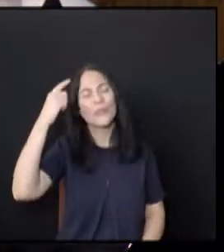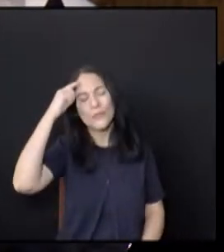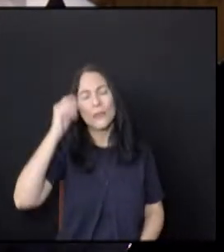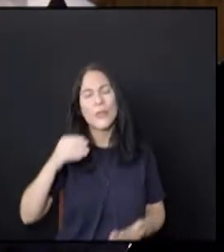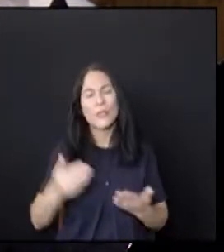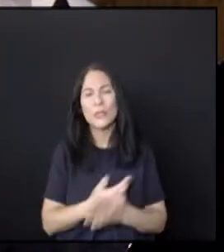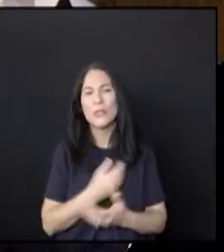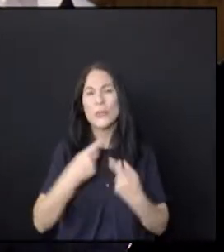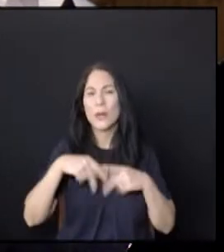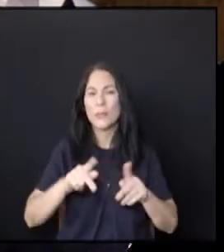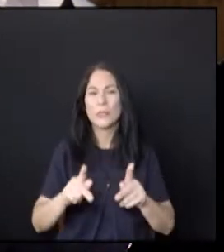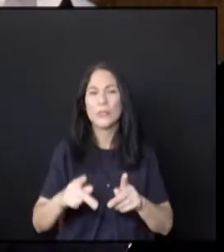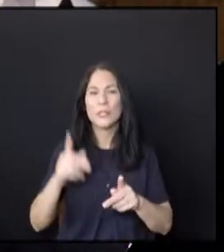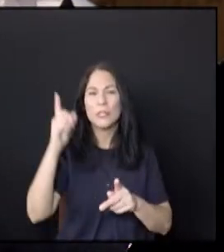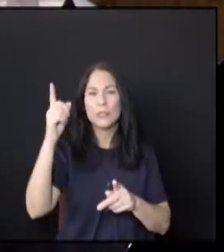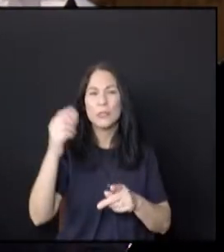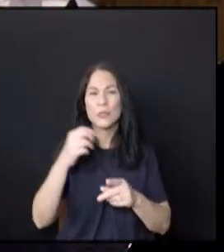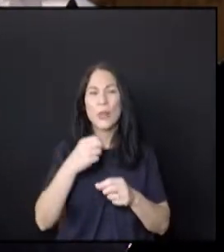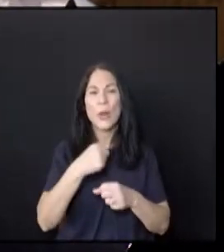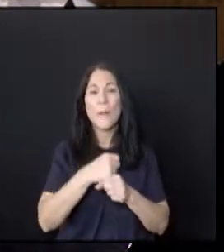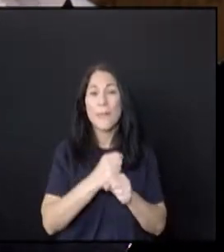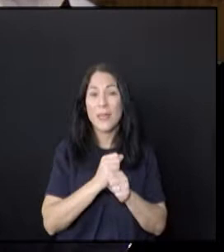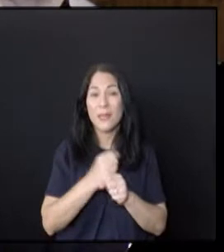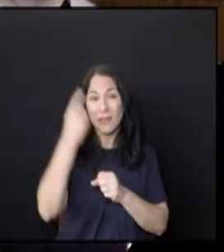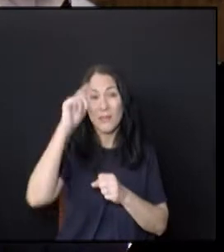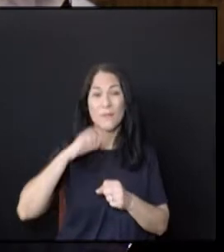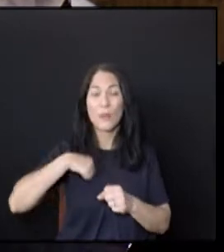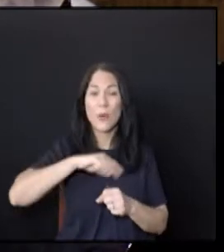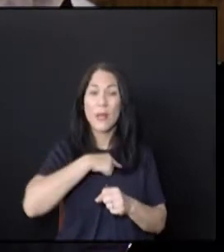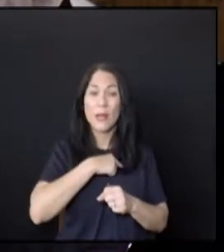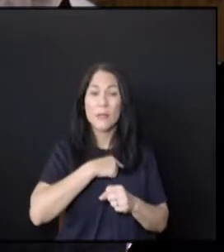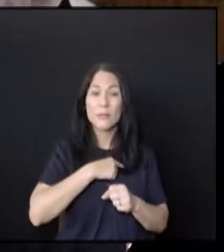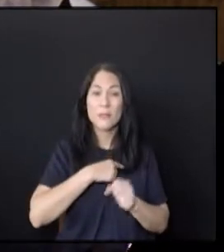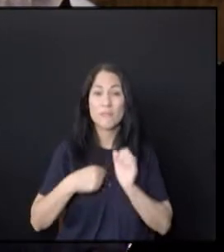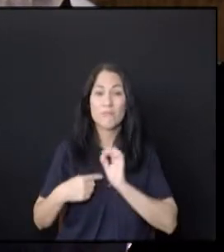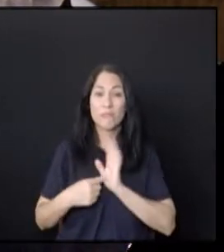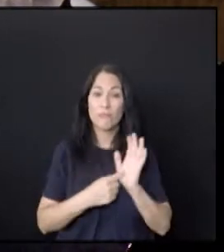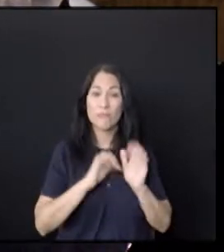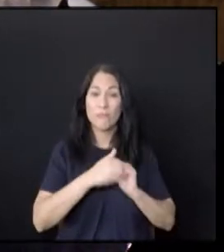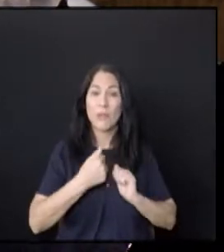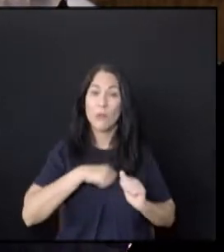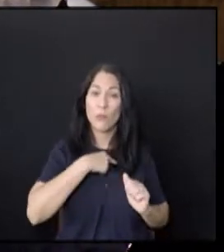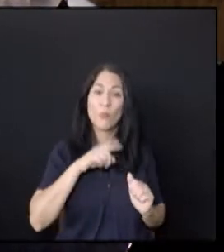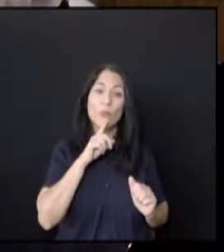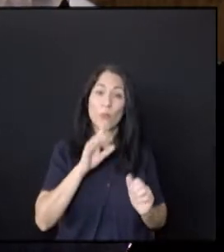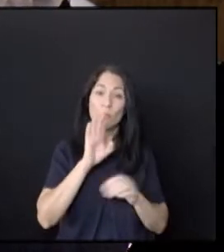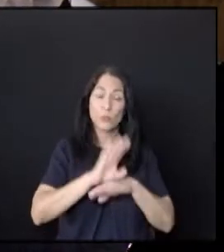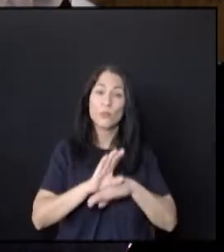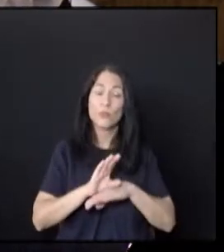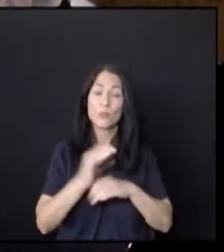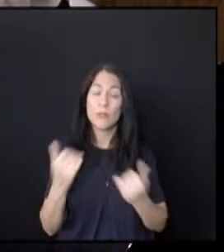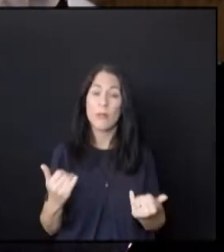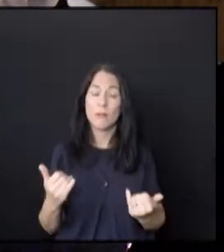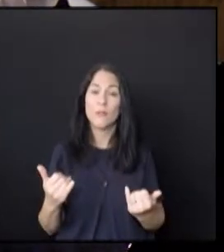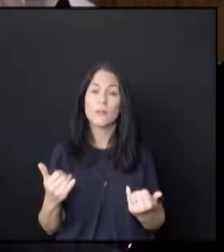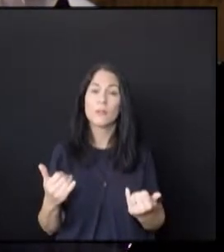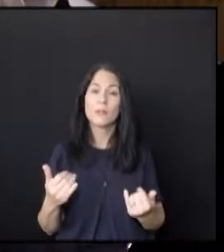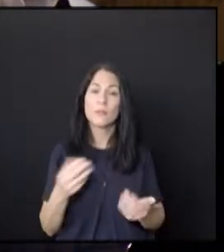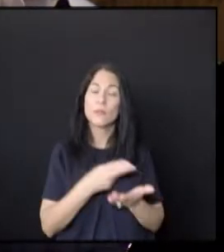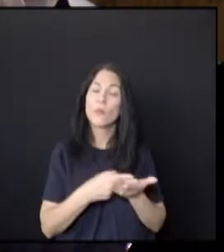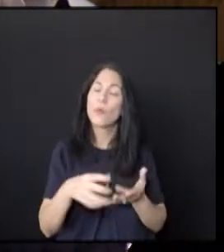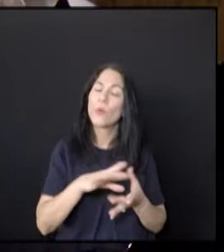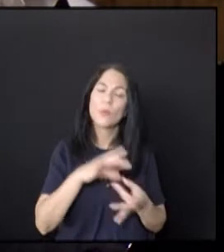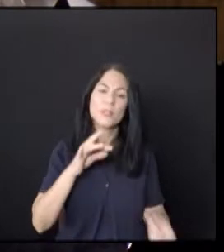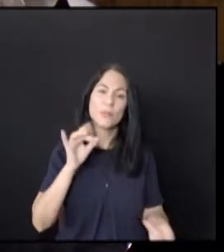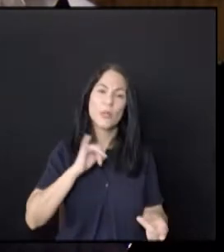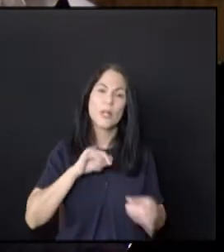you are birthing in us to be your church in this season. And so, Holy Spirit, as